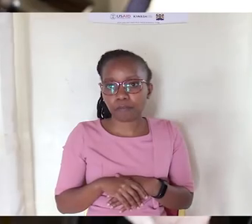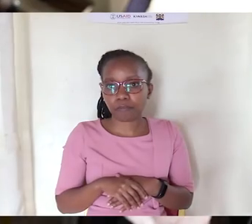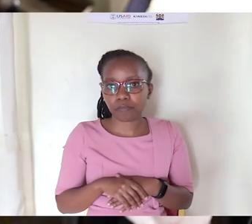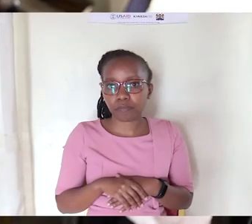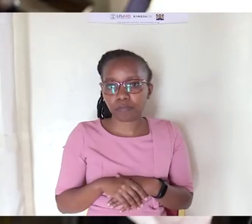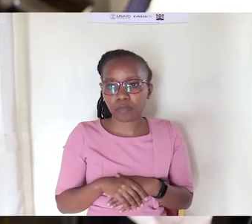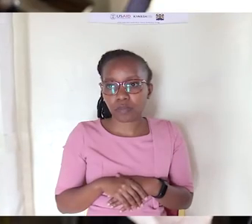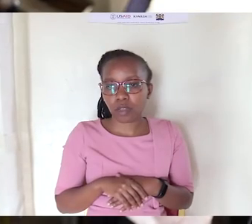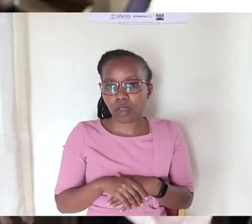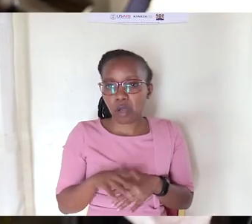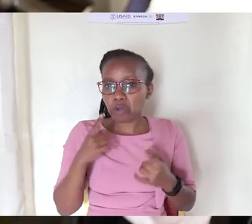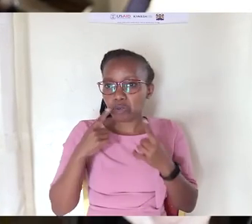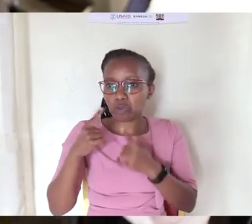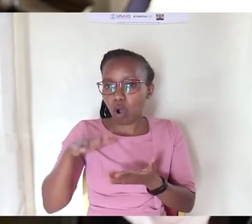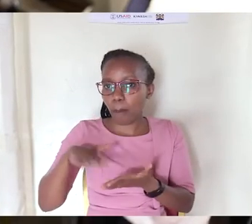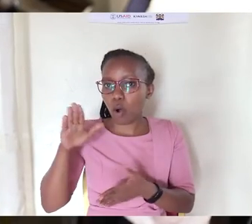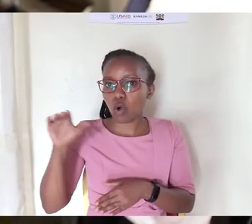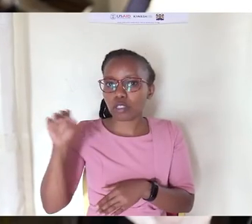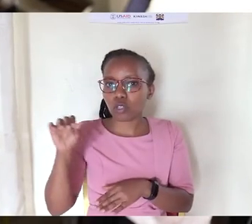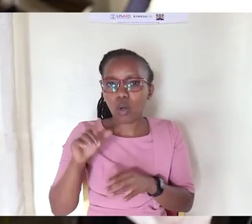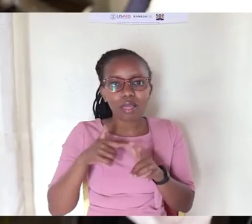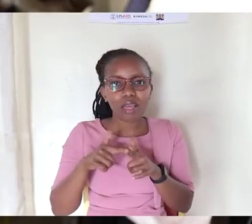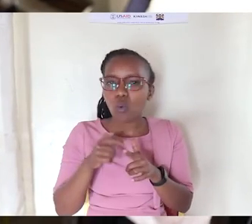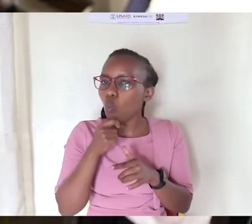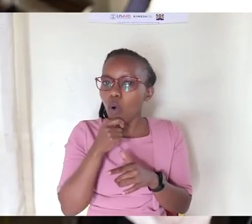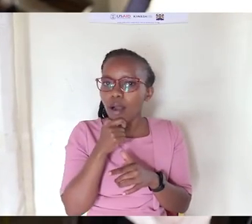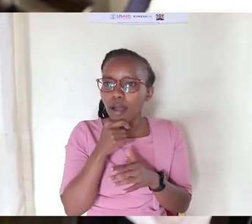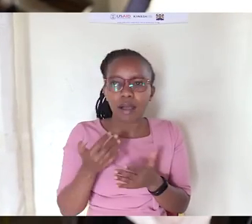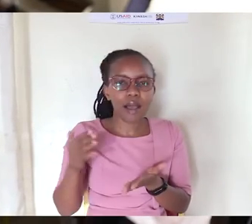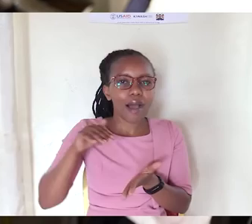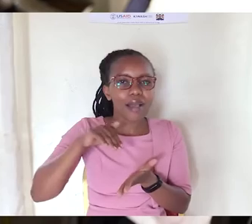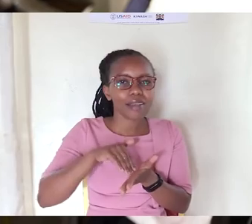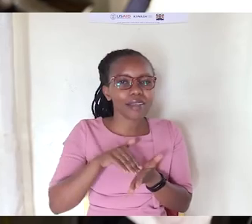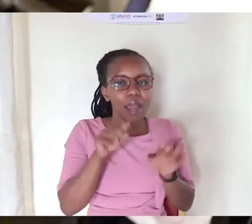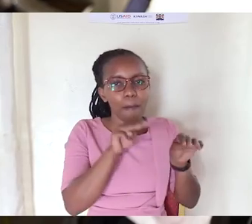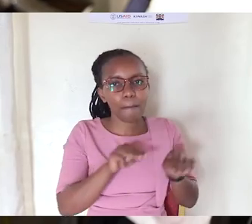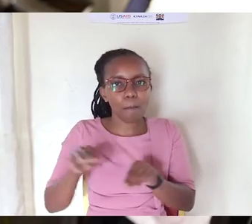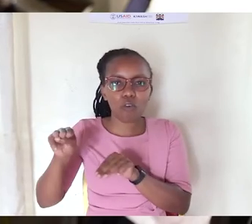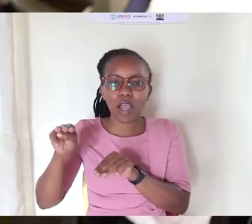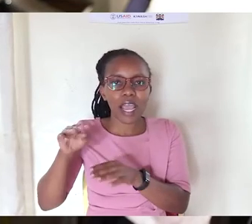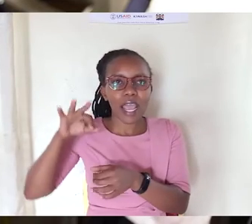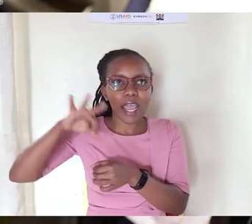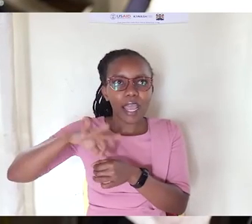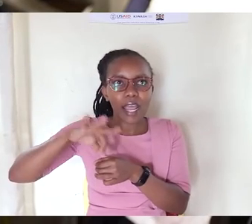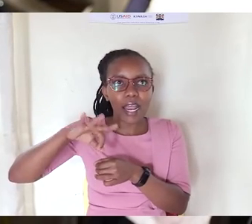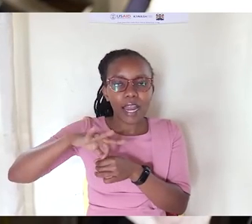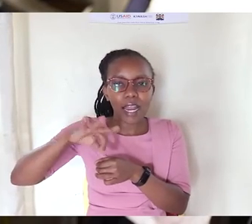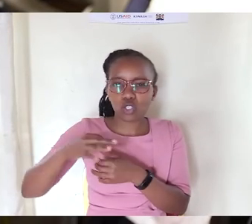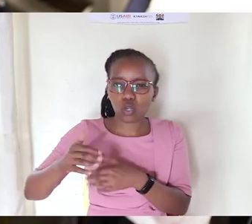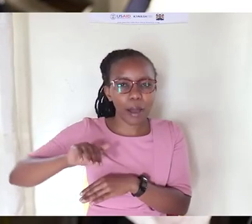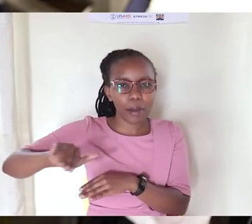rarely captured. And we're asking ourselves, we are now again moving to an election in a couple of